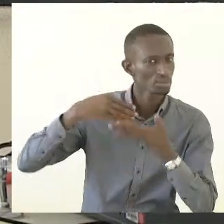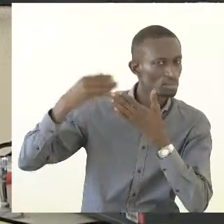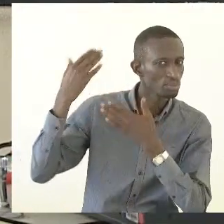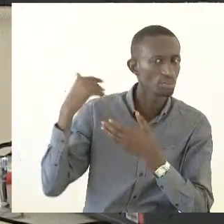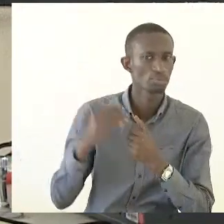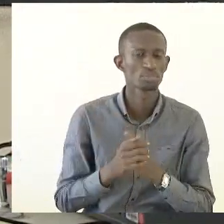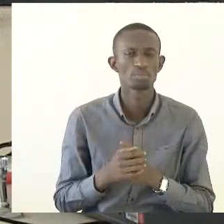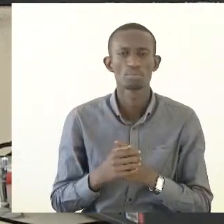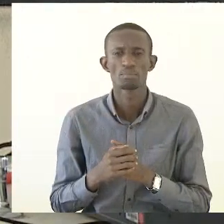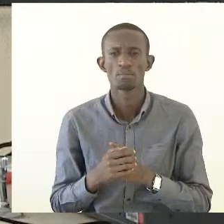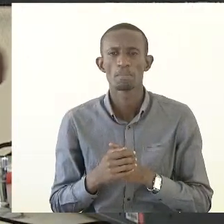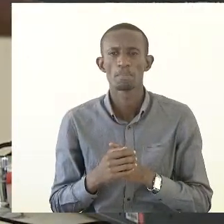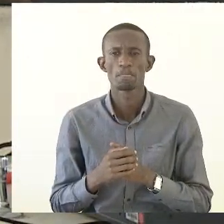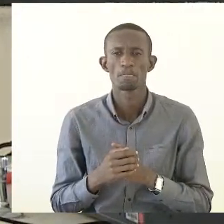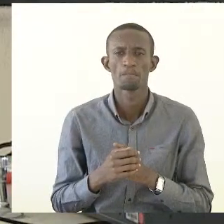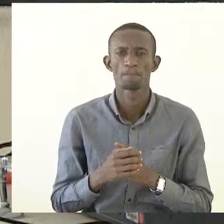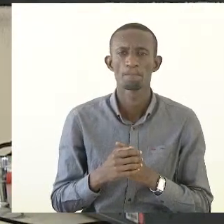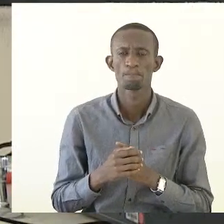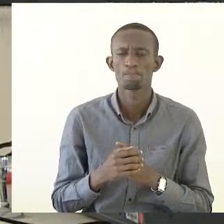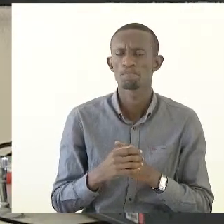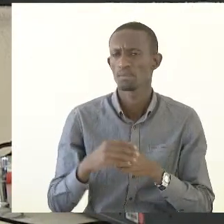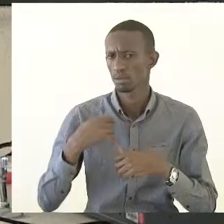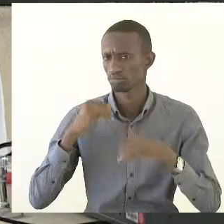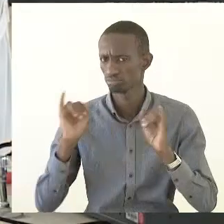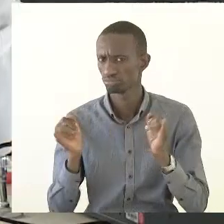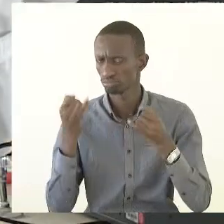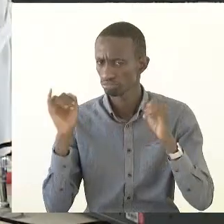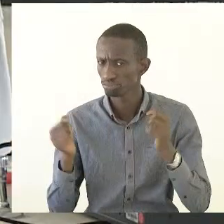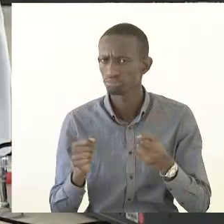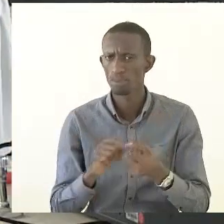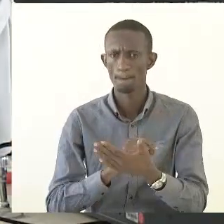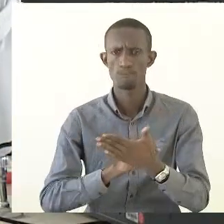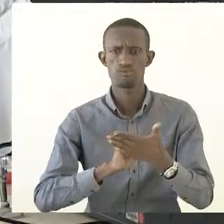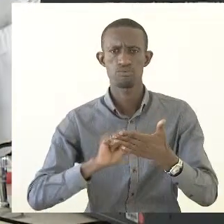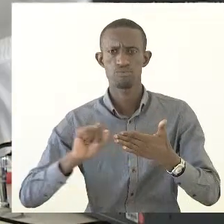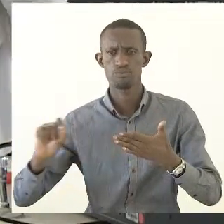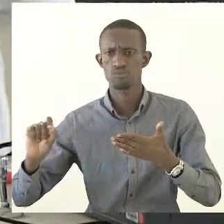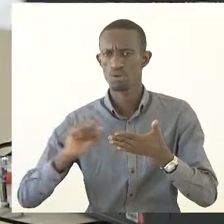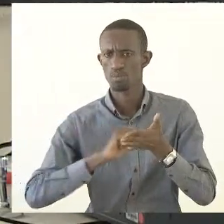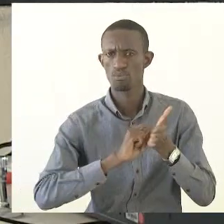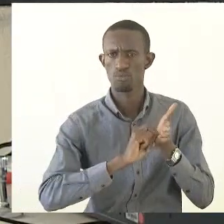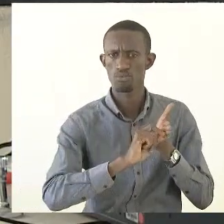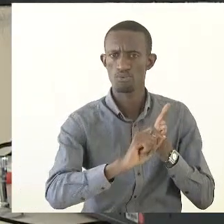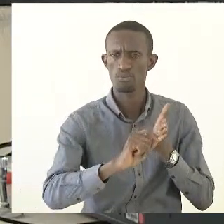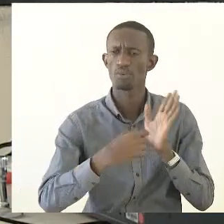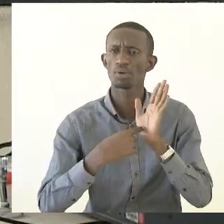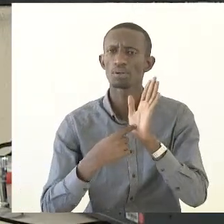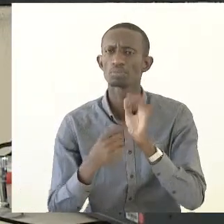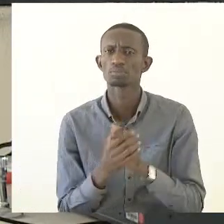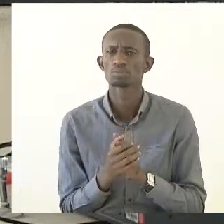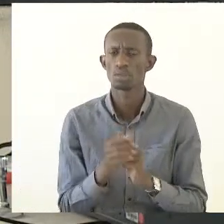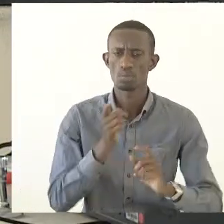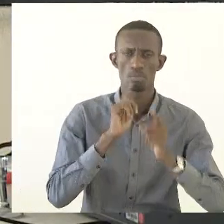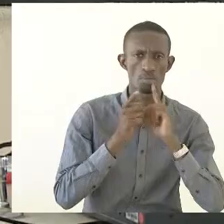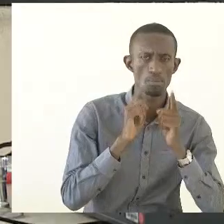So we try to underline these two words and we highlight them, the blue-black and the brown color of the iodine solution, which changes